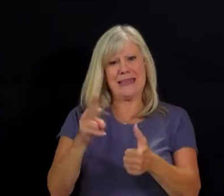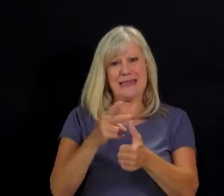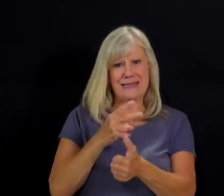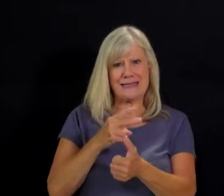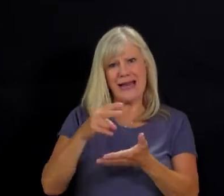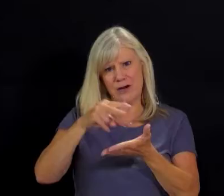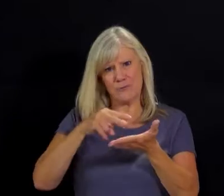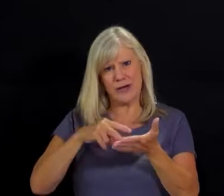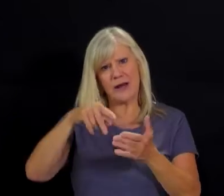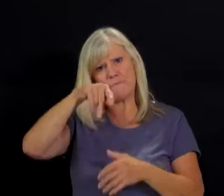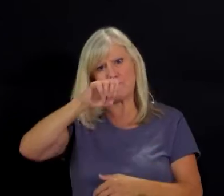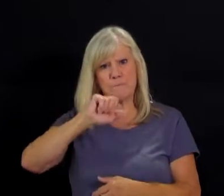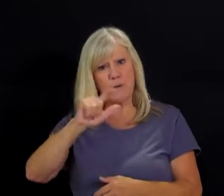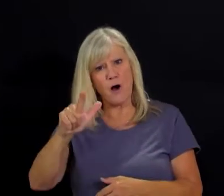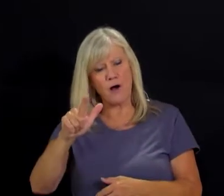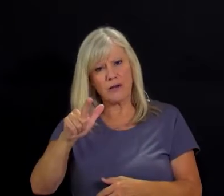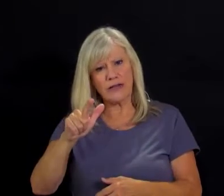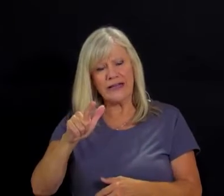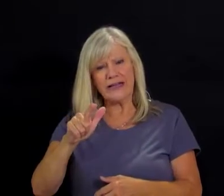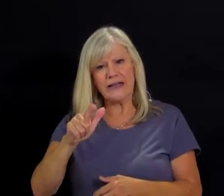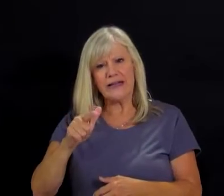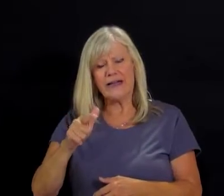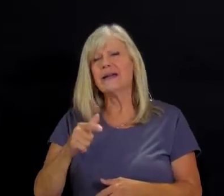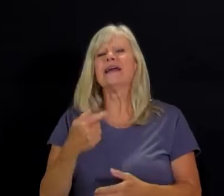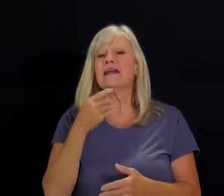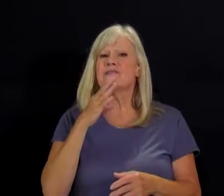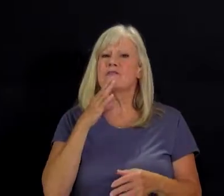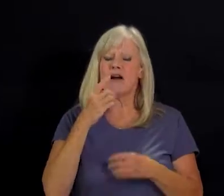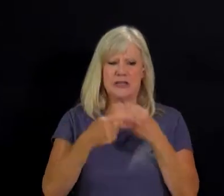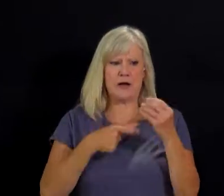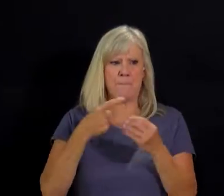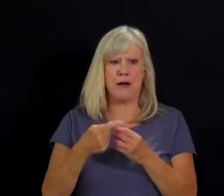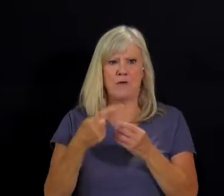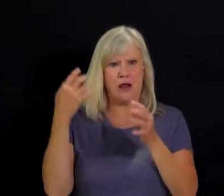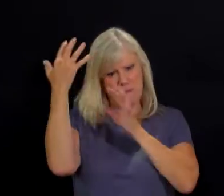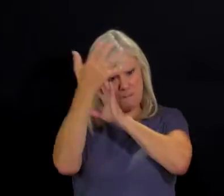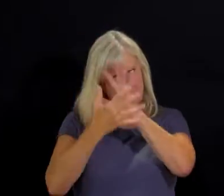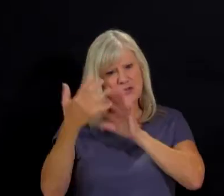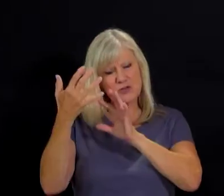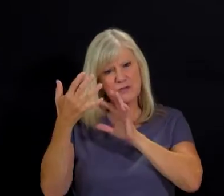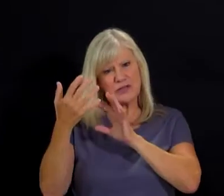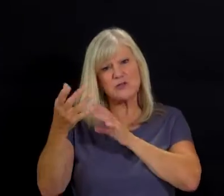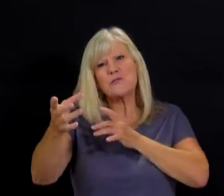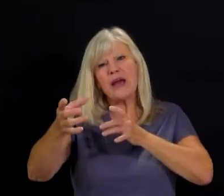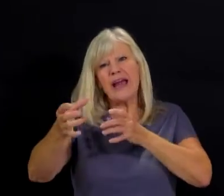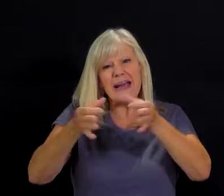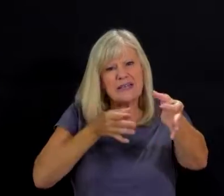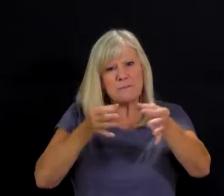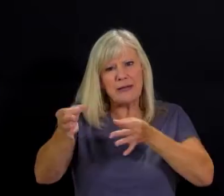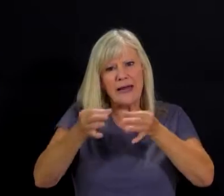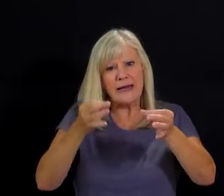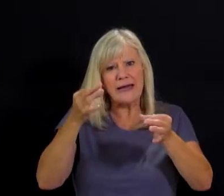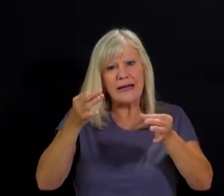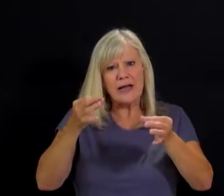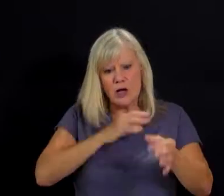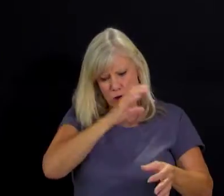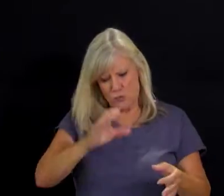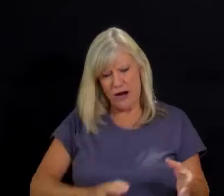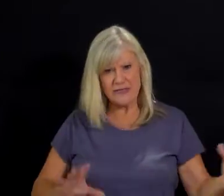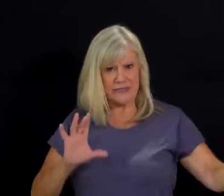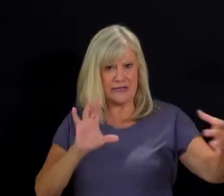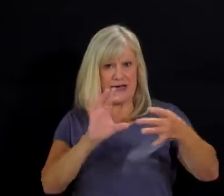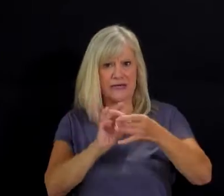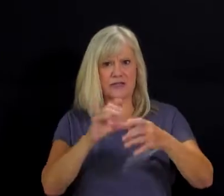the Ephesians, lays out a covenantal mystery to describe the relationship of Christ to the church, using the